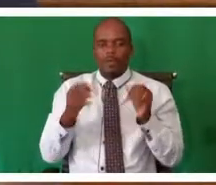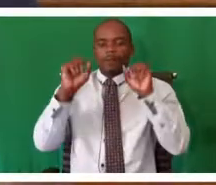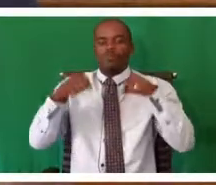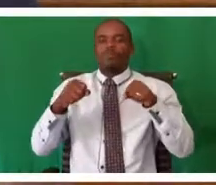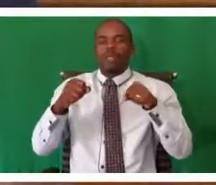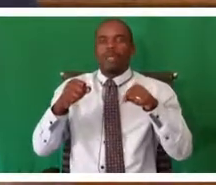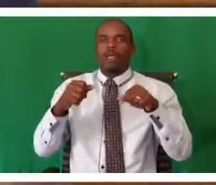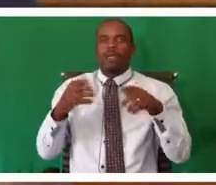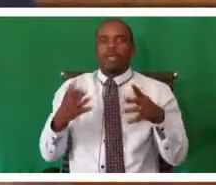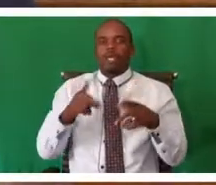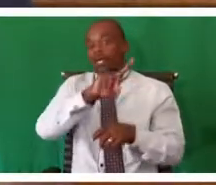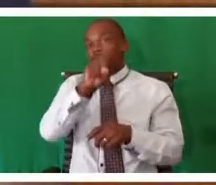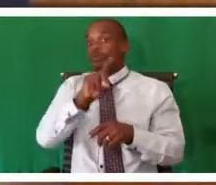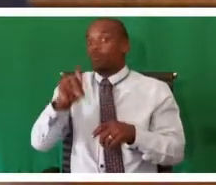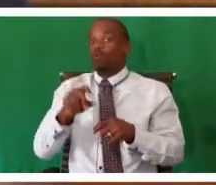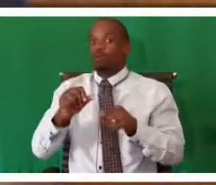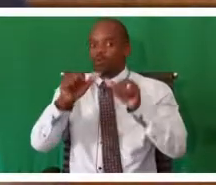minutes